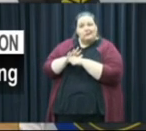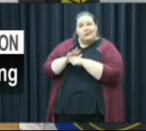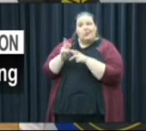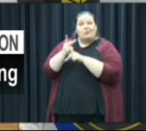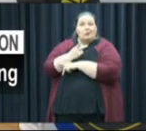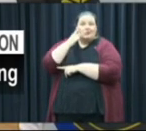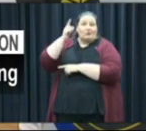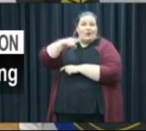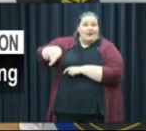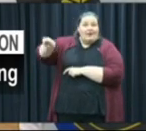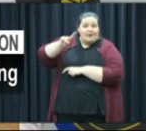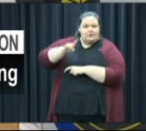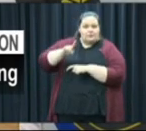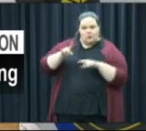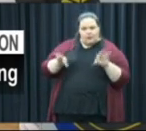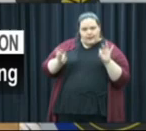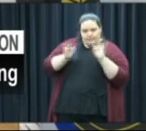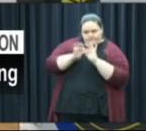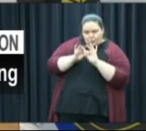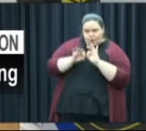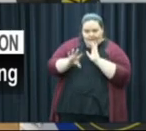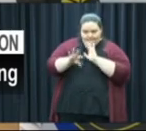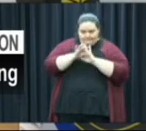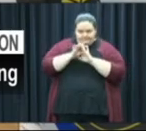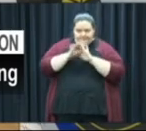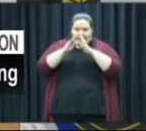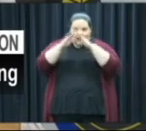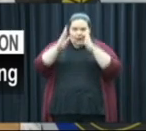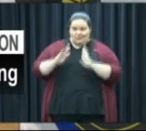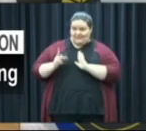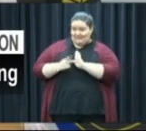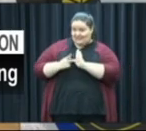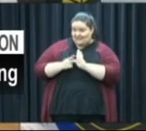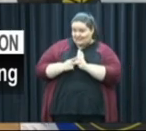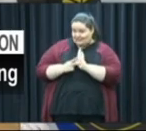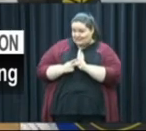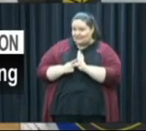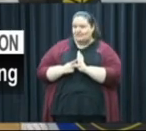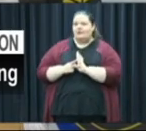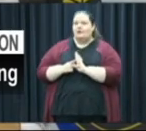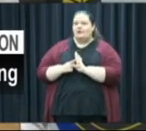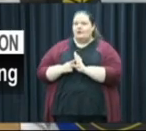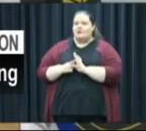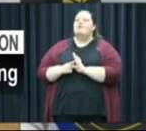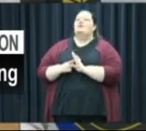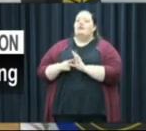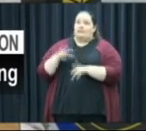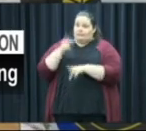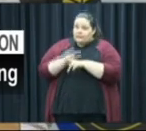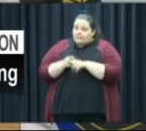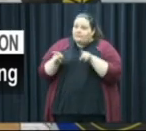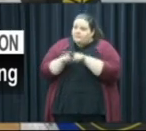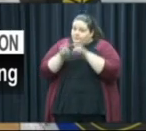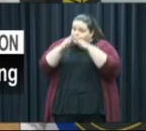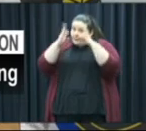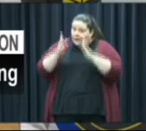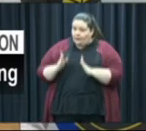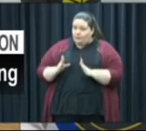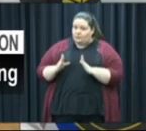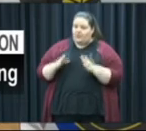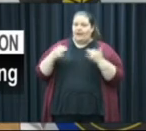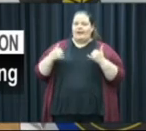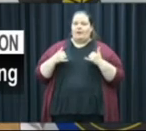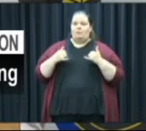very important that when you do this, that you minimize, again, your contact outside of the house. Make sure you're not going out for non-essential things and you're not going